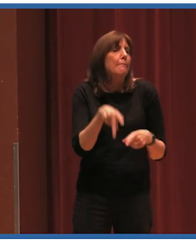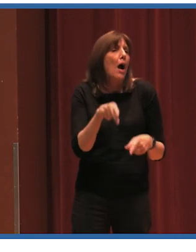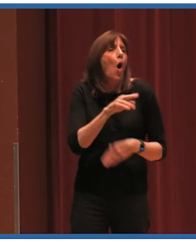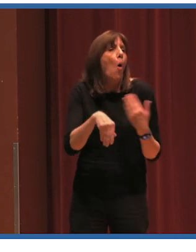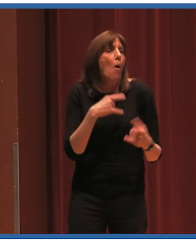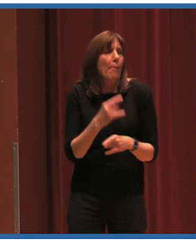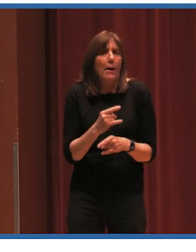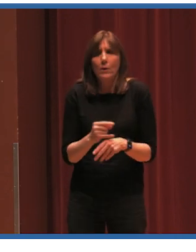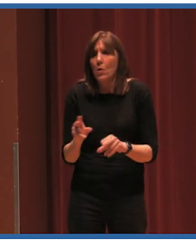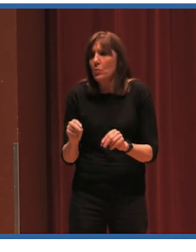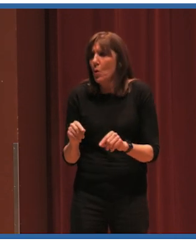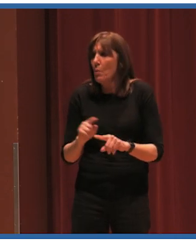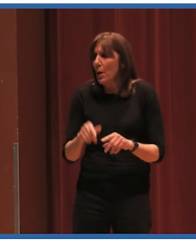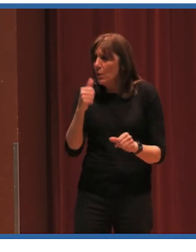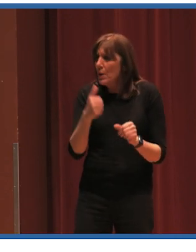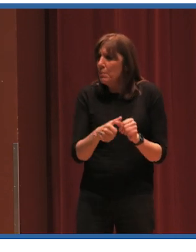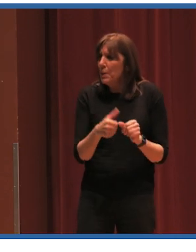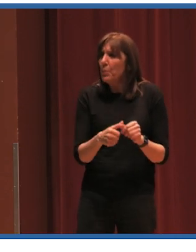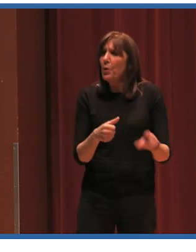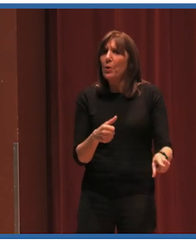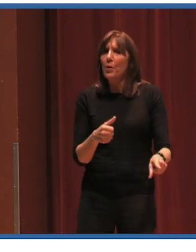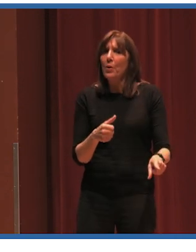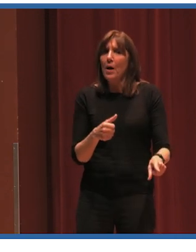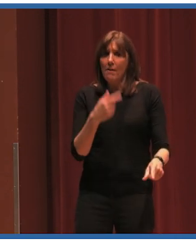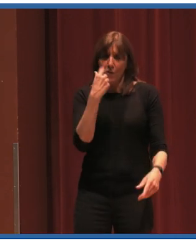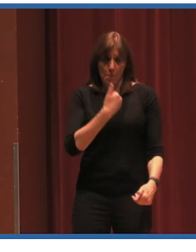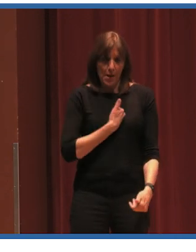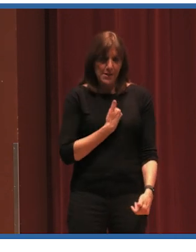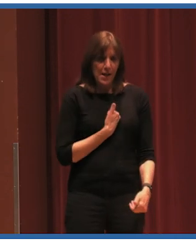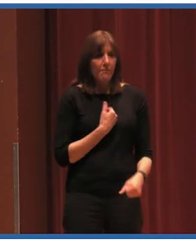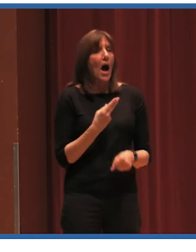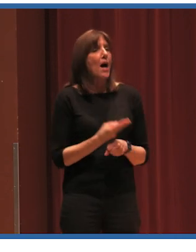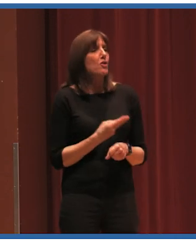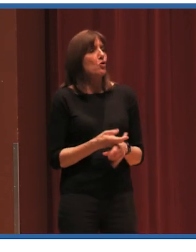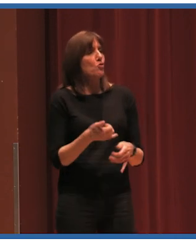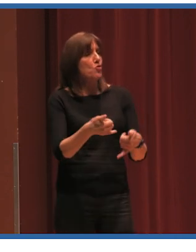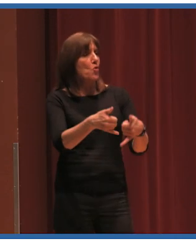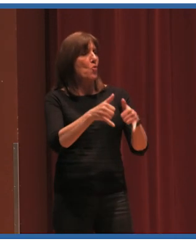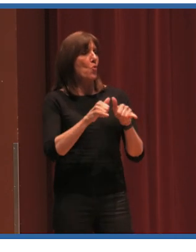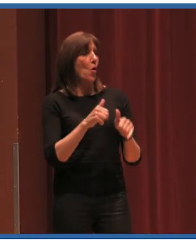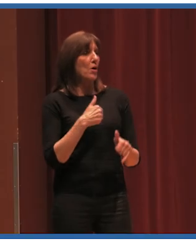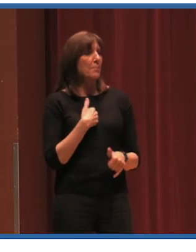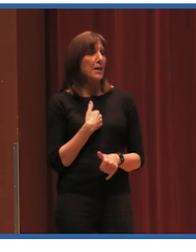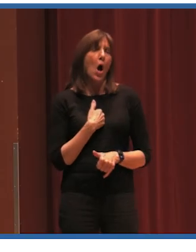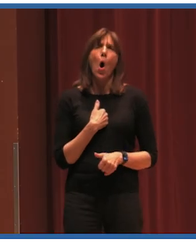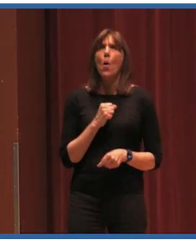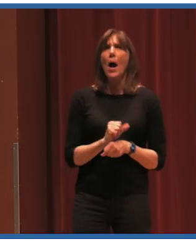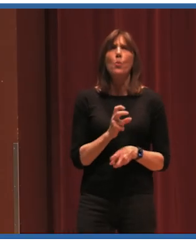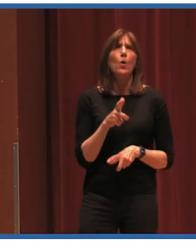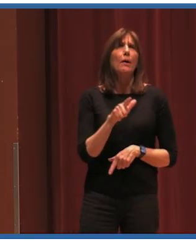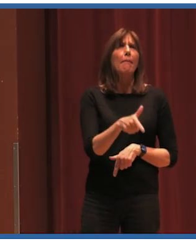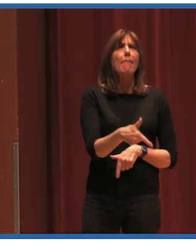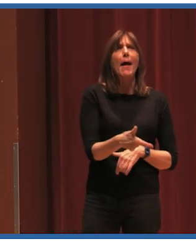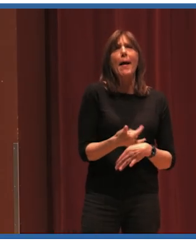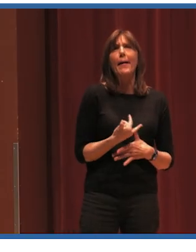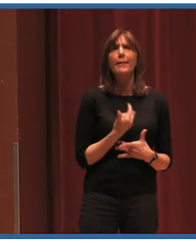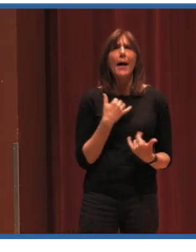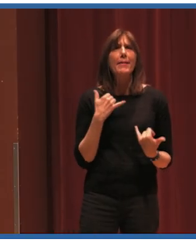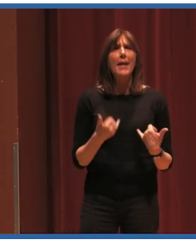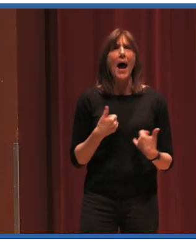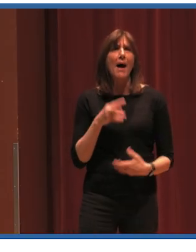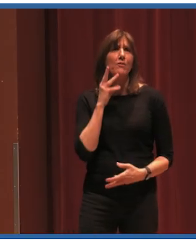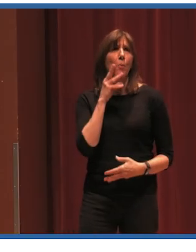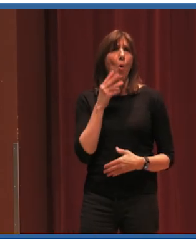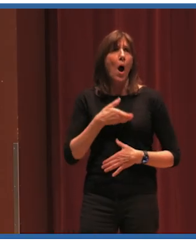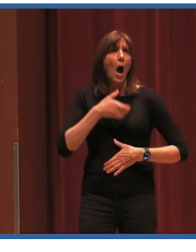alcohol. But what I realized I was doing for myself was using it as a reward to do emails or work late at night. I would have a glass of wine while I was